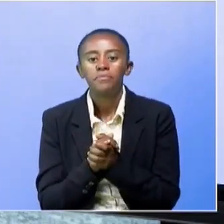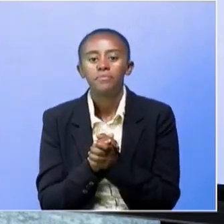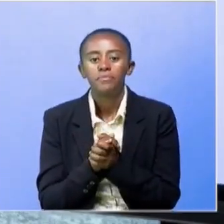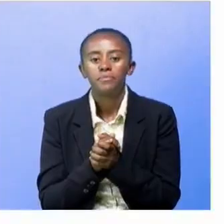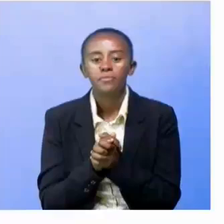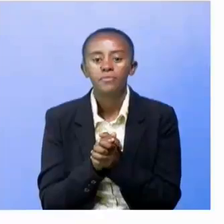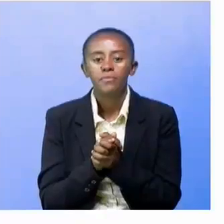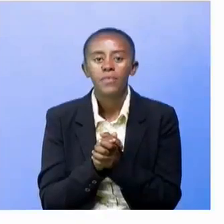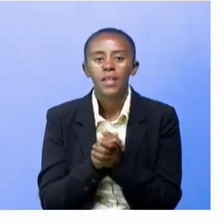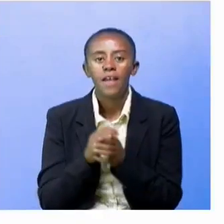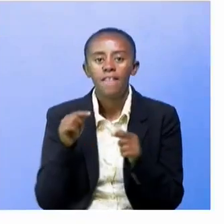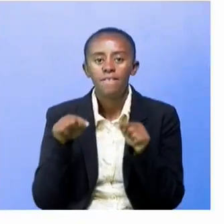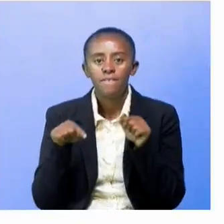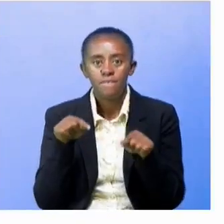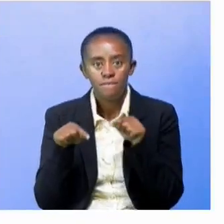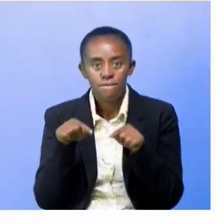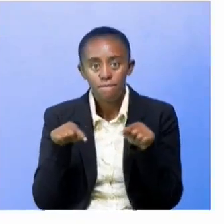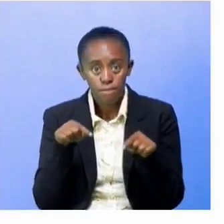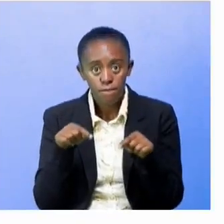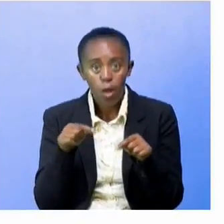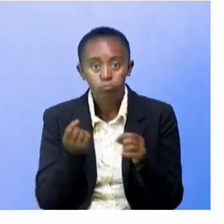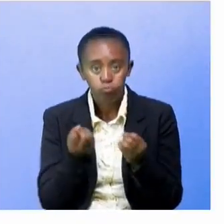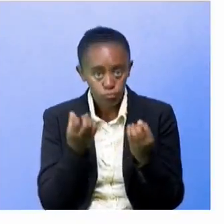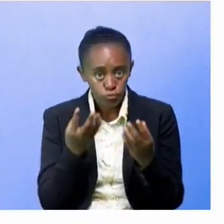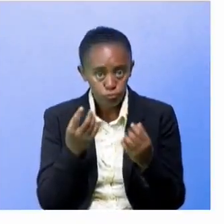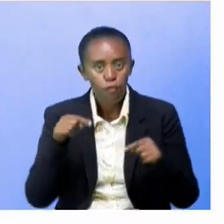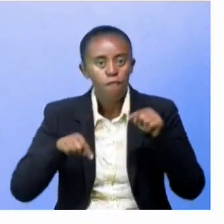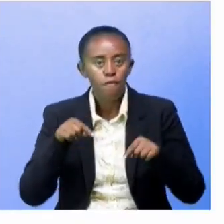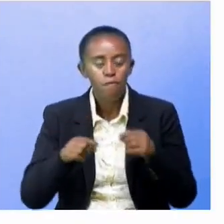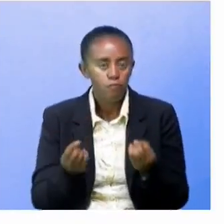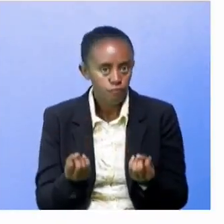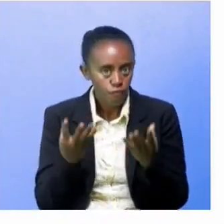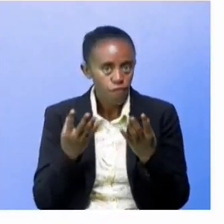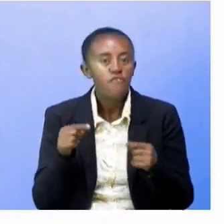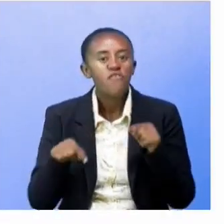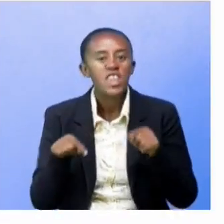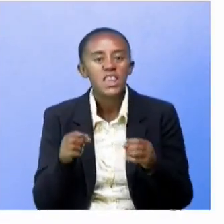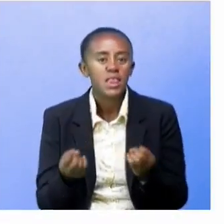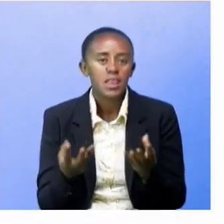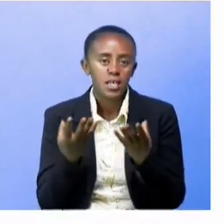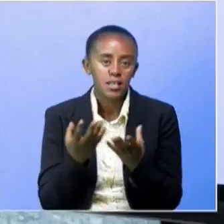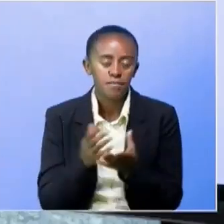is foot to feet.